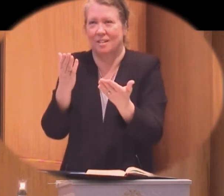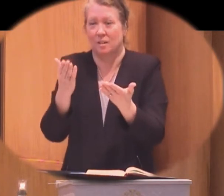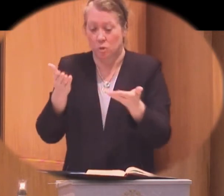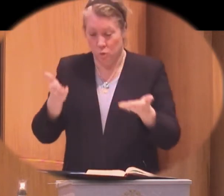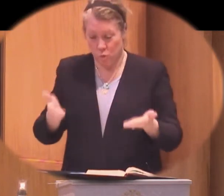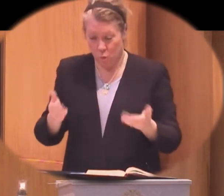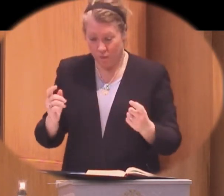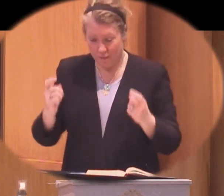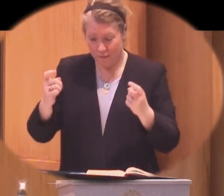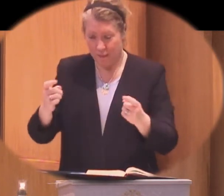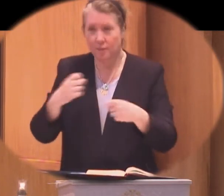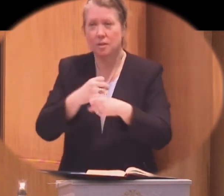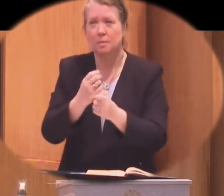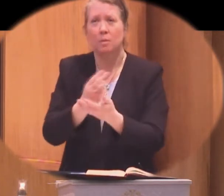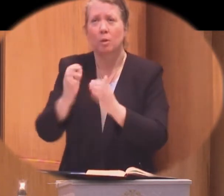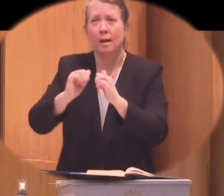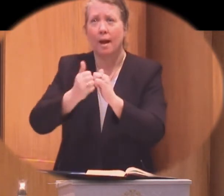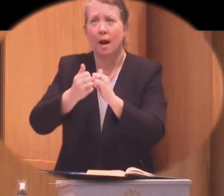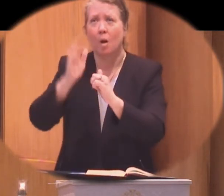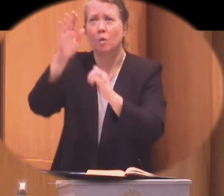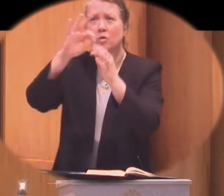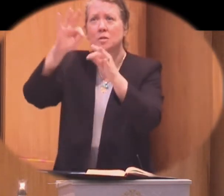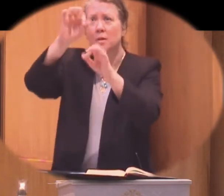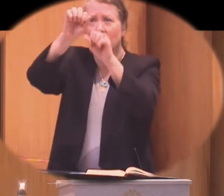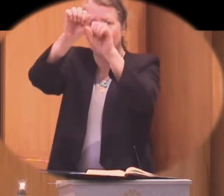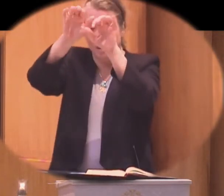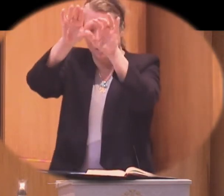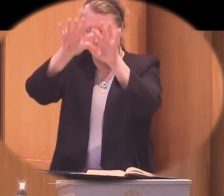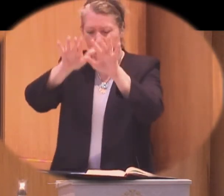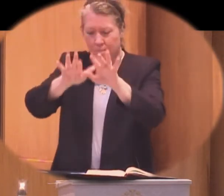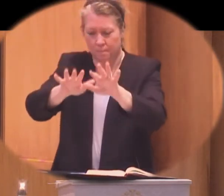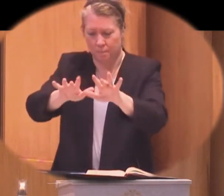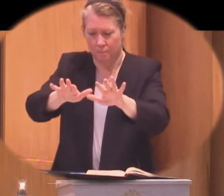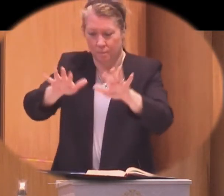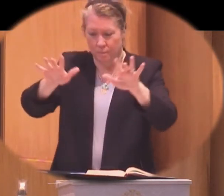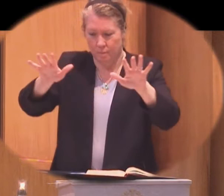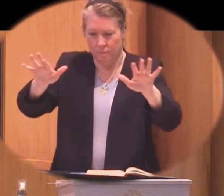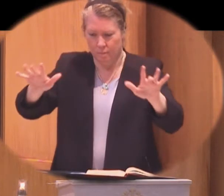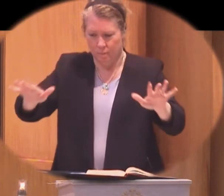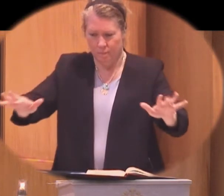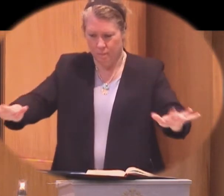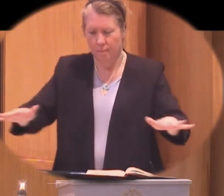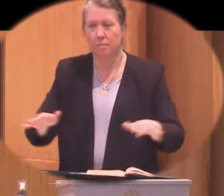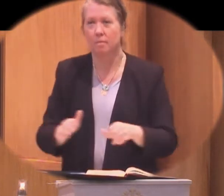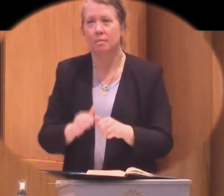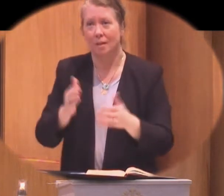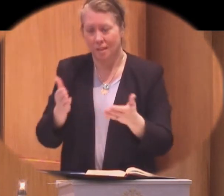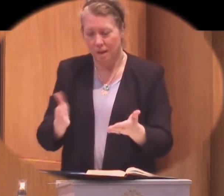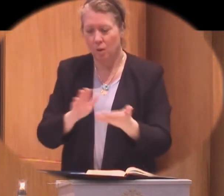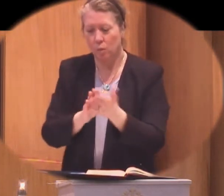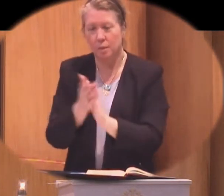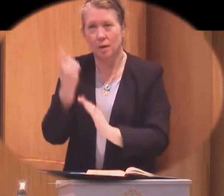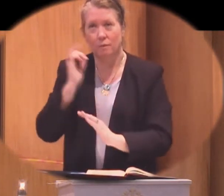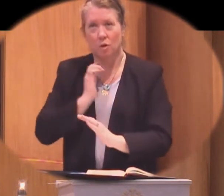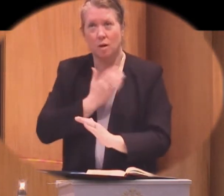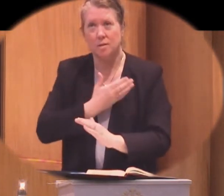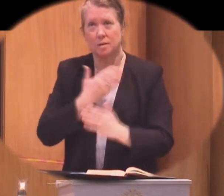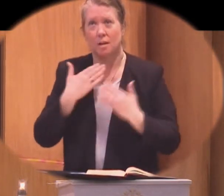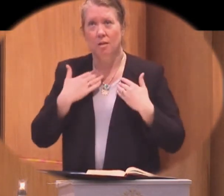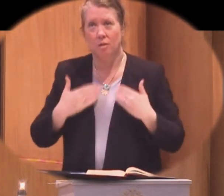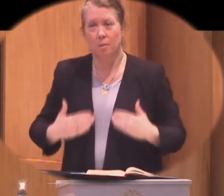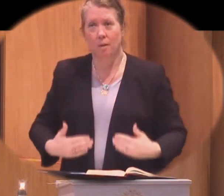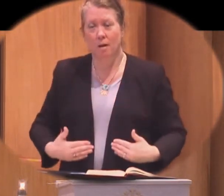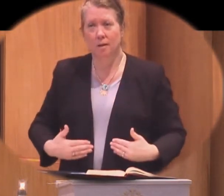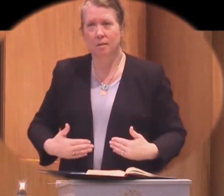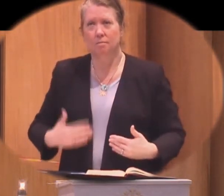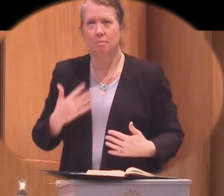we pray, by sending down your Spirit upon them like the dewfall, so that they may become for us the